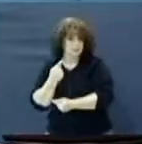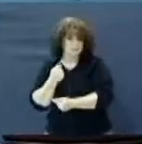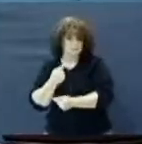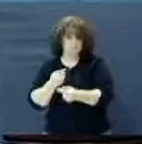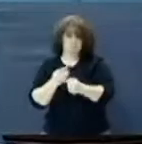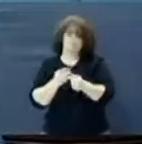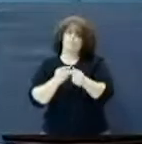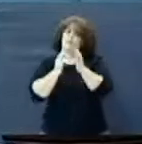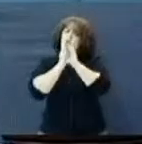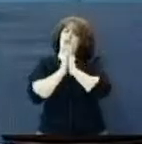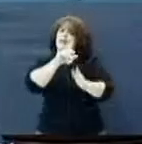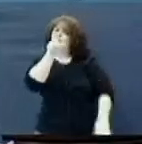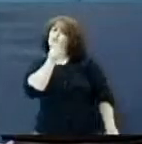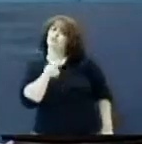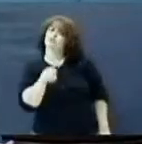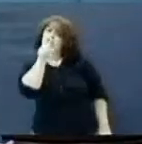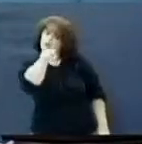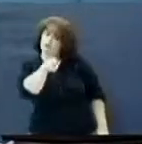done.